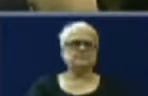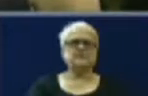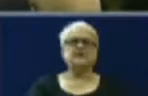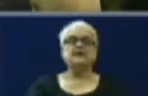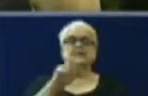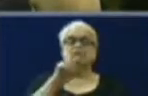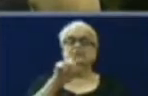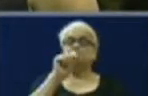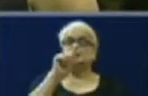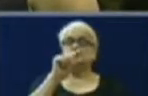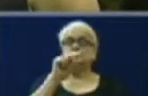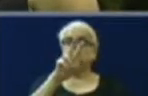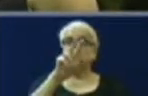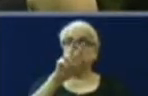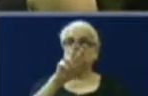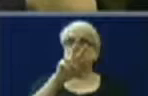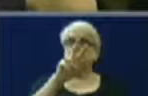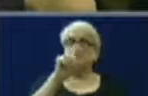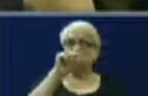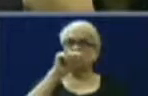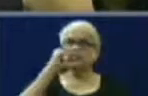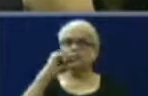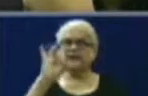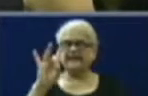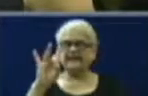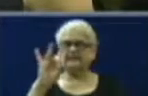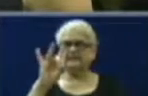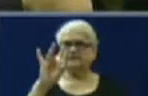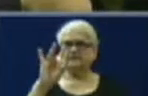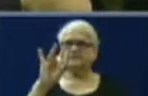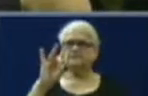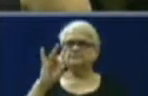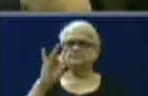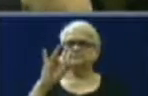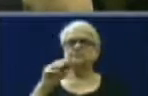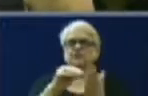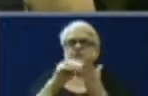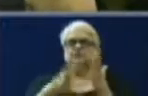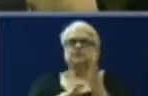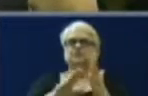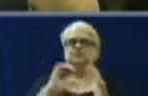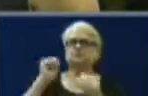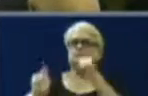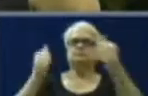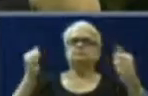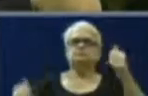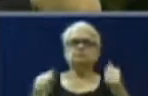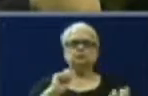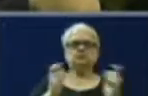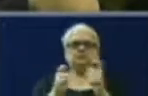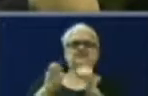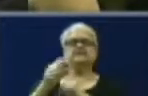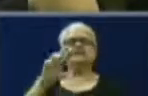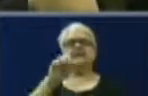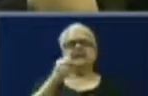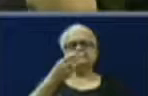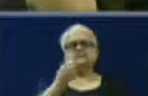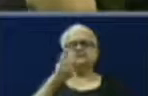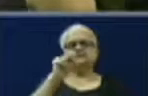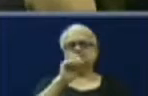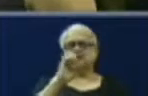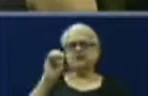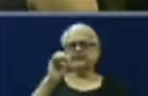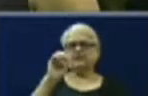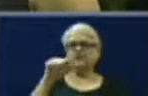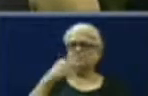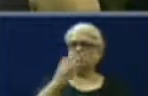In 2008, after the McFarland versus JCPS ruling and the student assignment was revamped, Shawnee was the only school in the district not to receive any